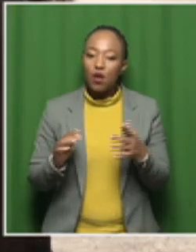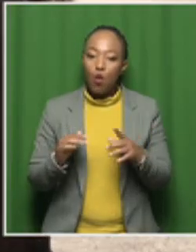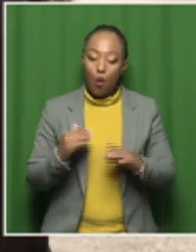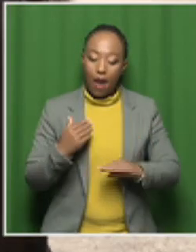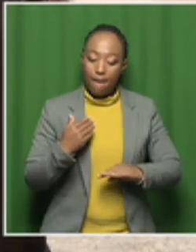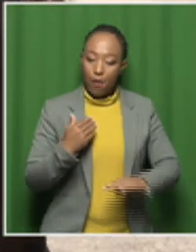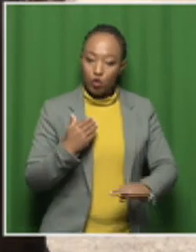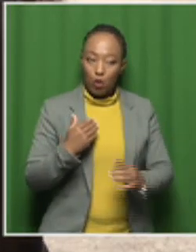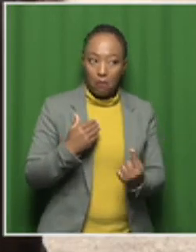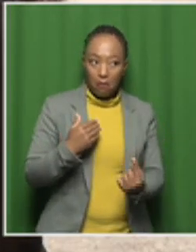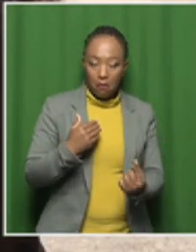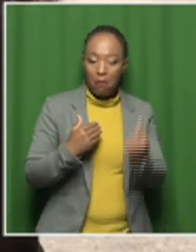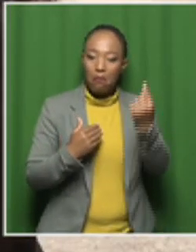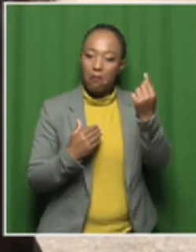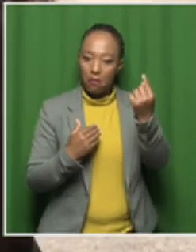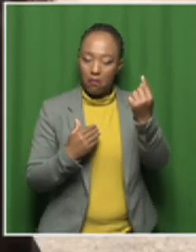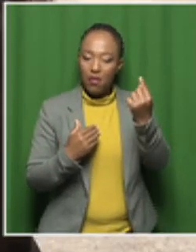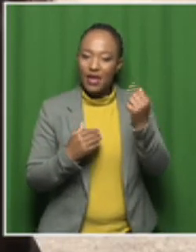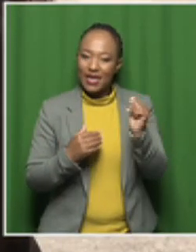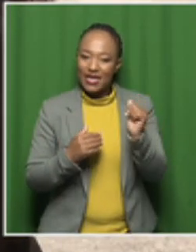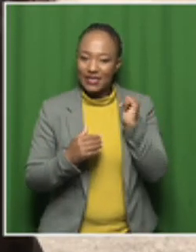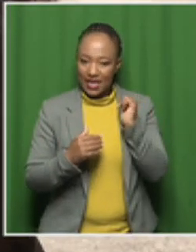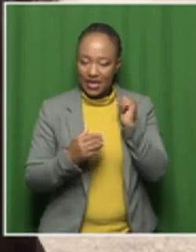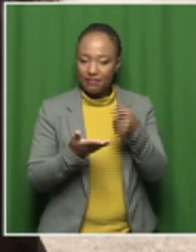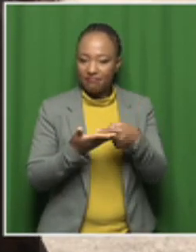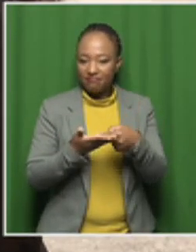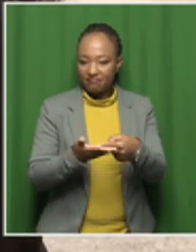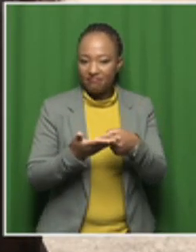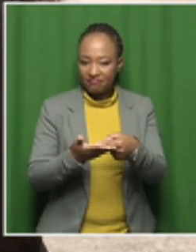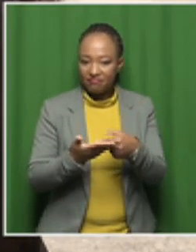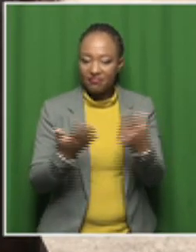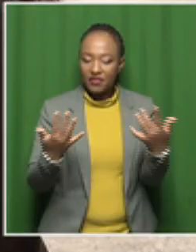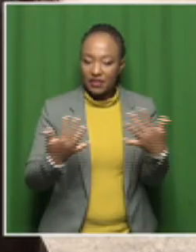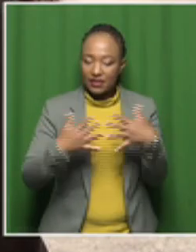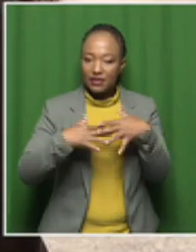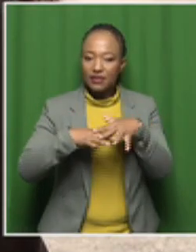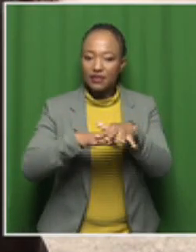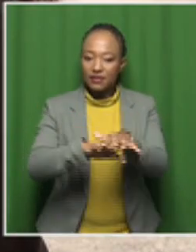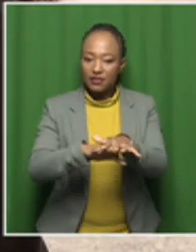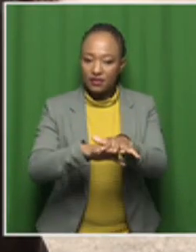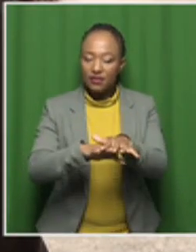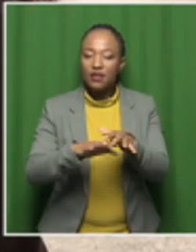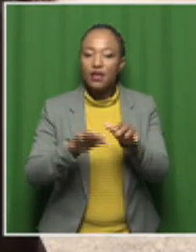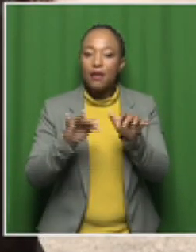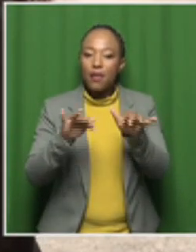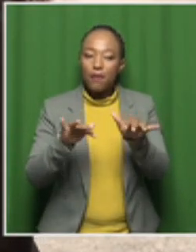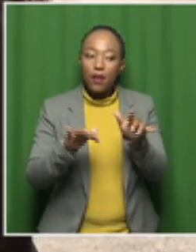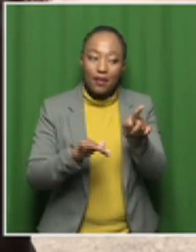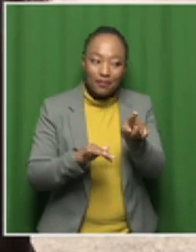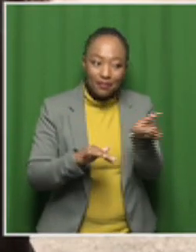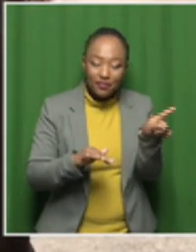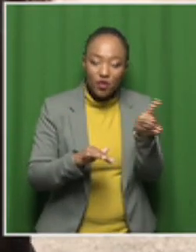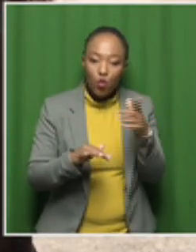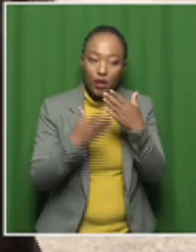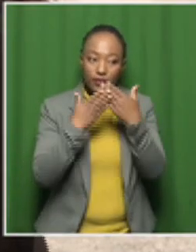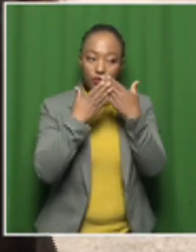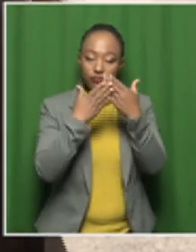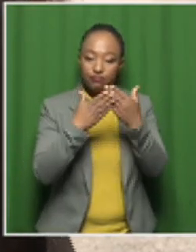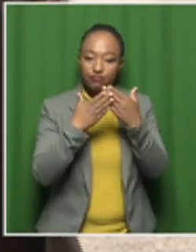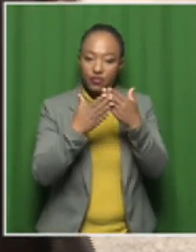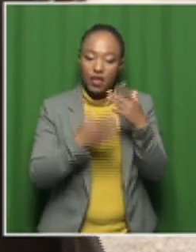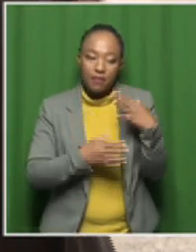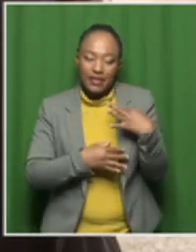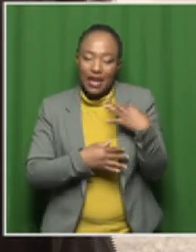was talking about, that they were talking about yesterday, is really embedded in that. Scholars need to apply for